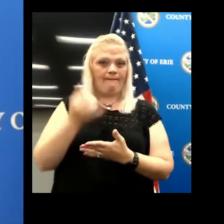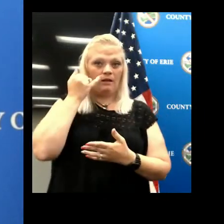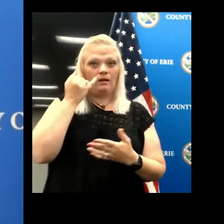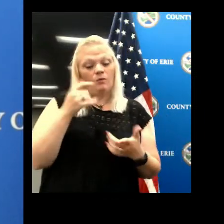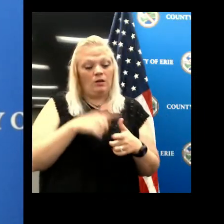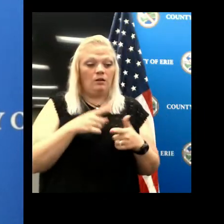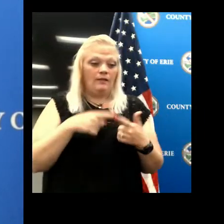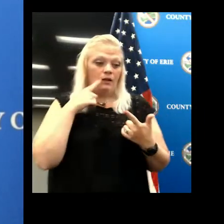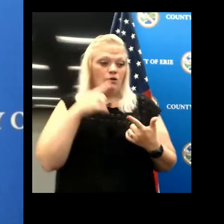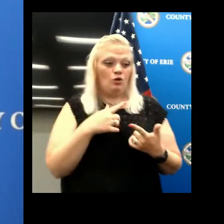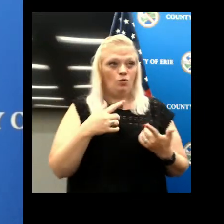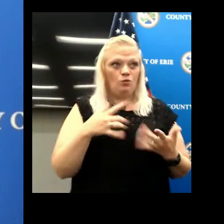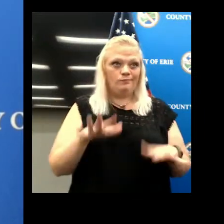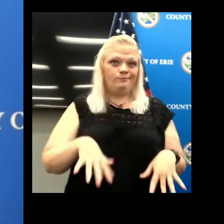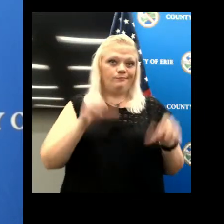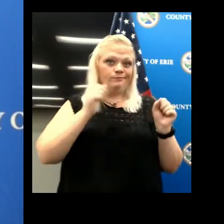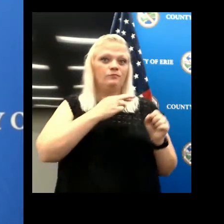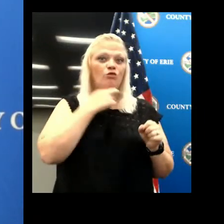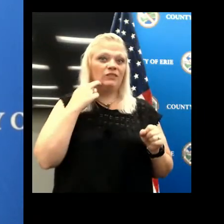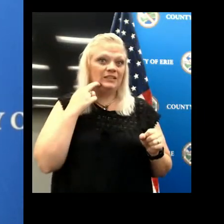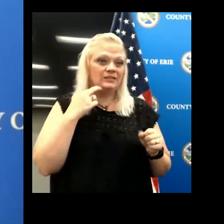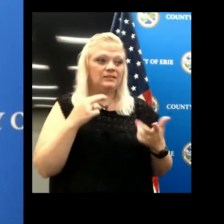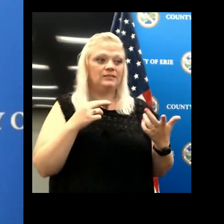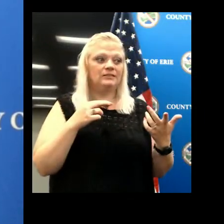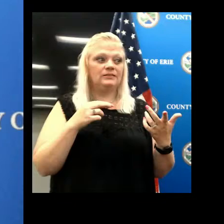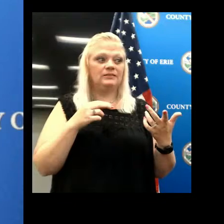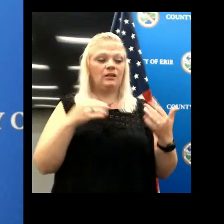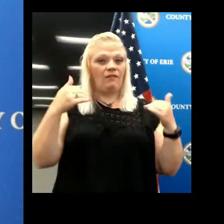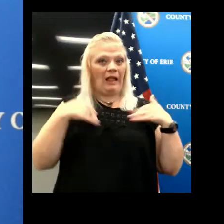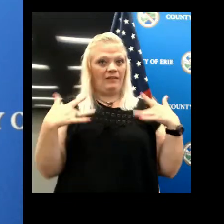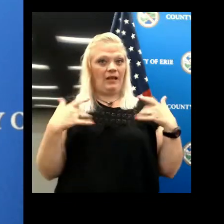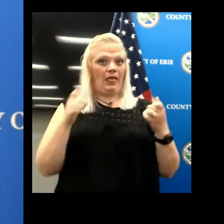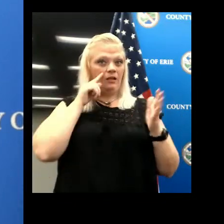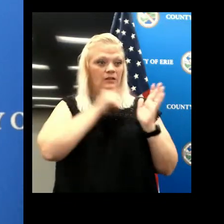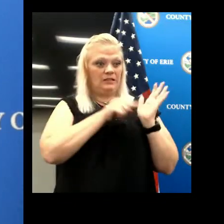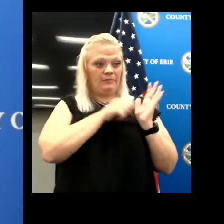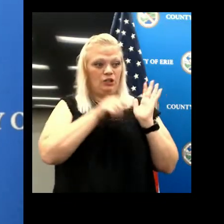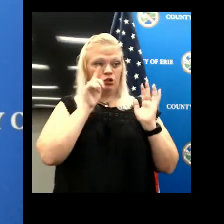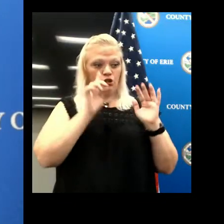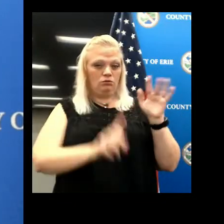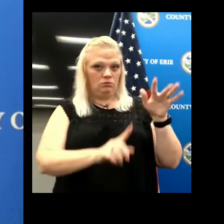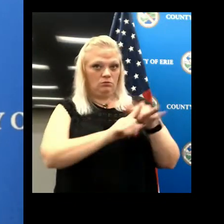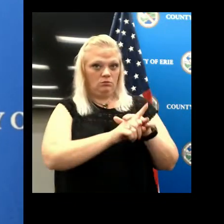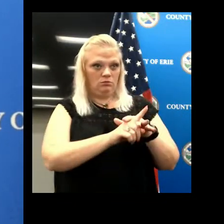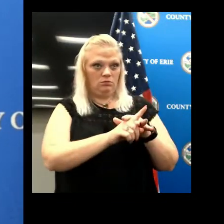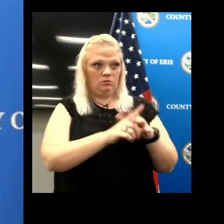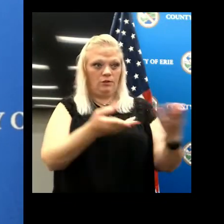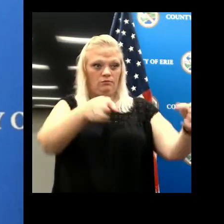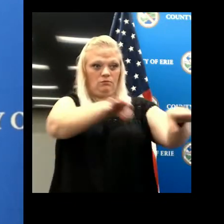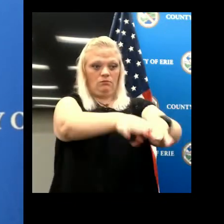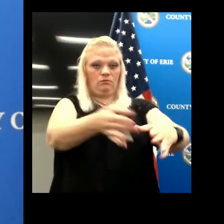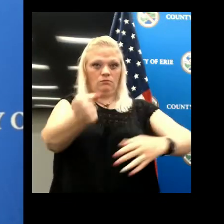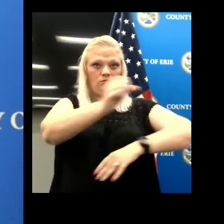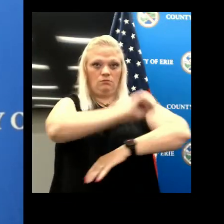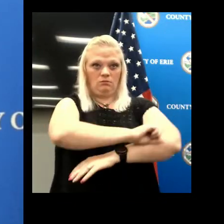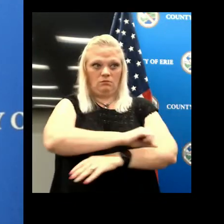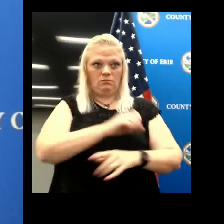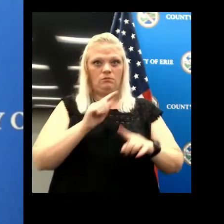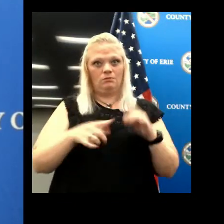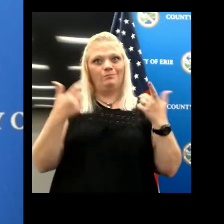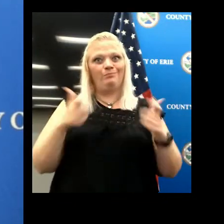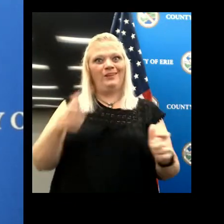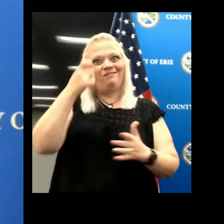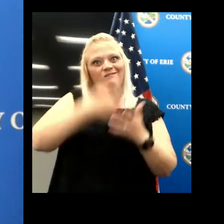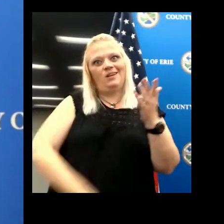risk of not only having a health inspector come out and shut down tailgating, but you run the risk of getting a big